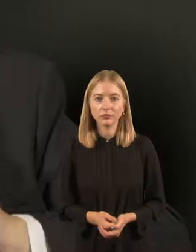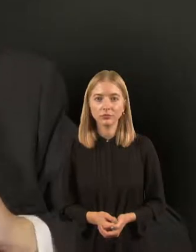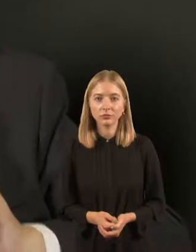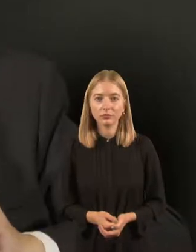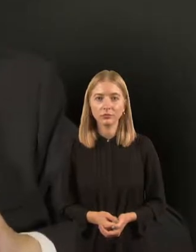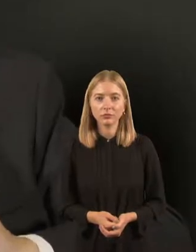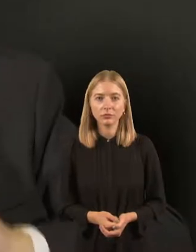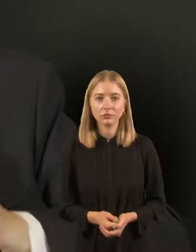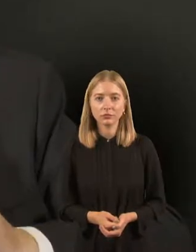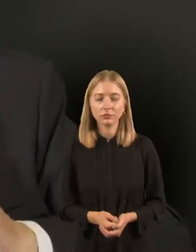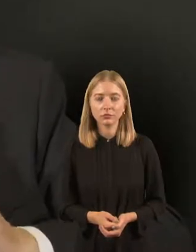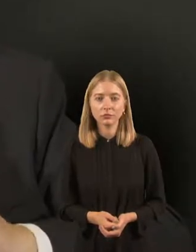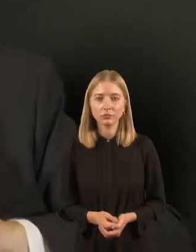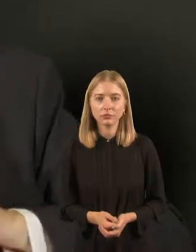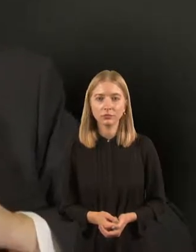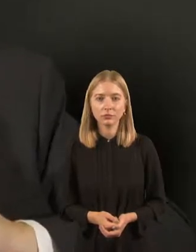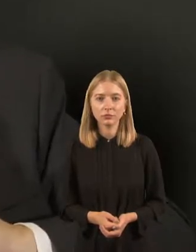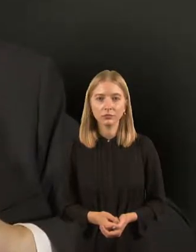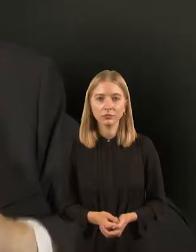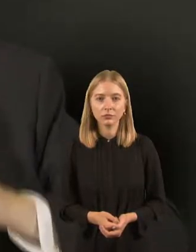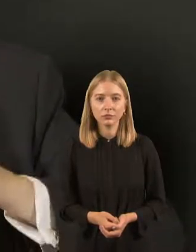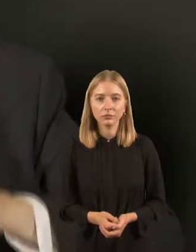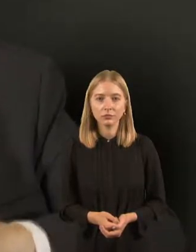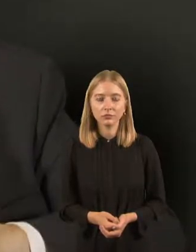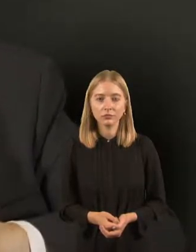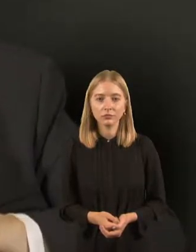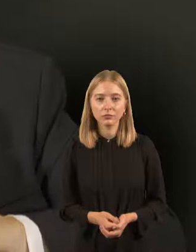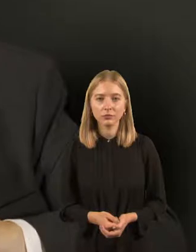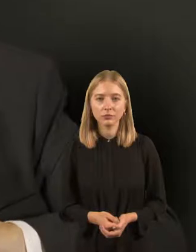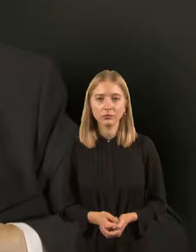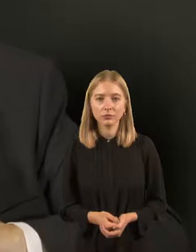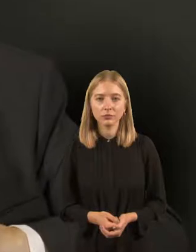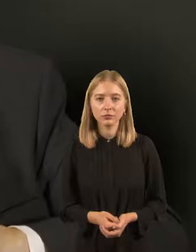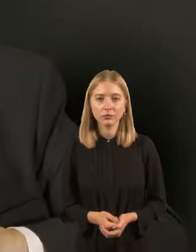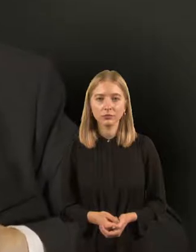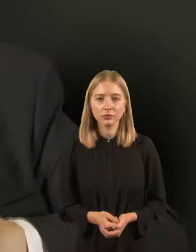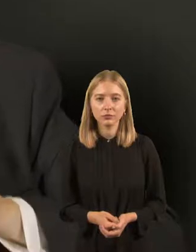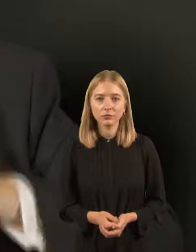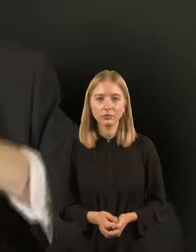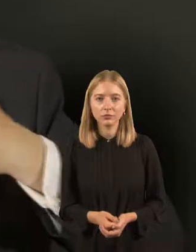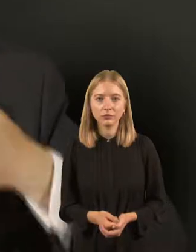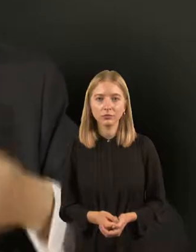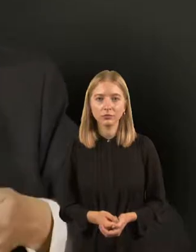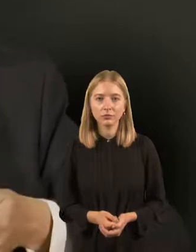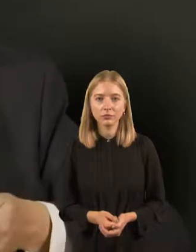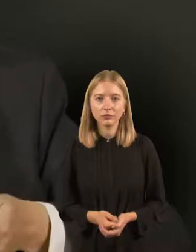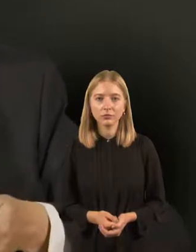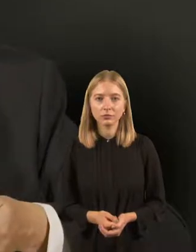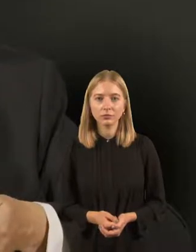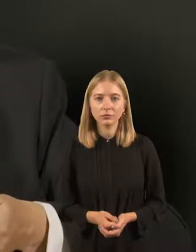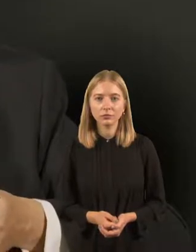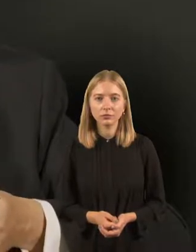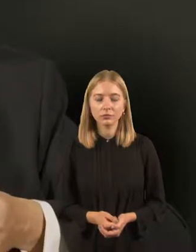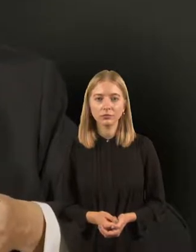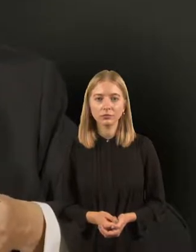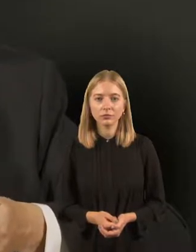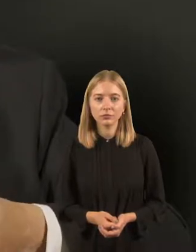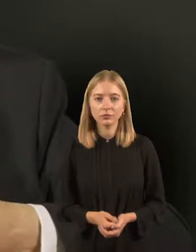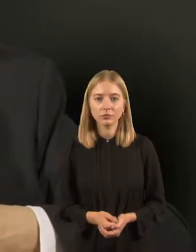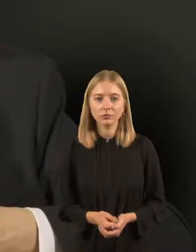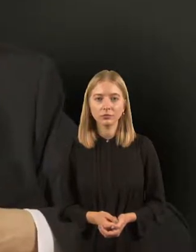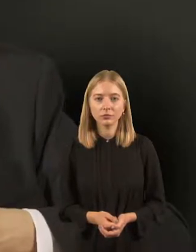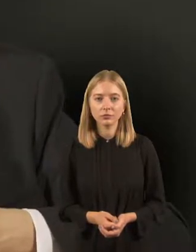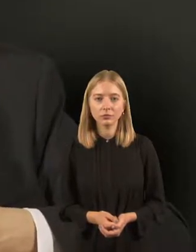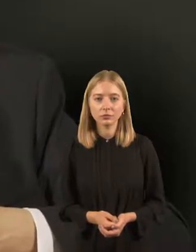that need to evolve also rapidly to decrease their emissions, but also to adapt to new